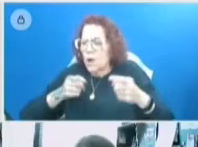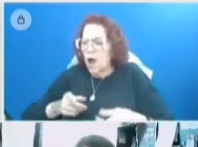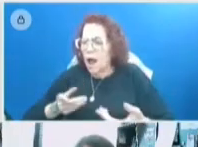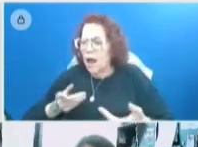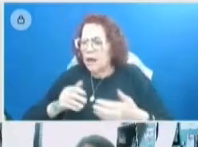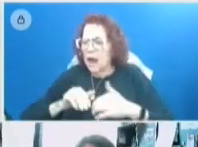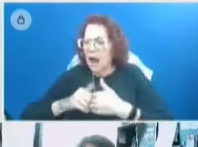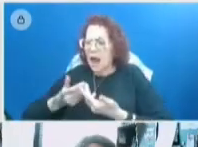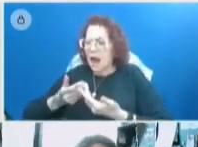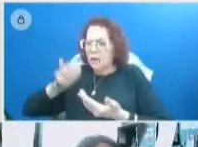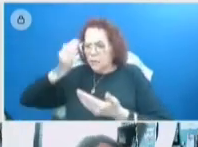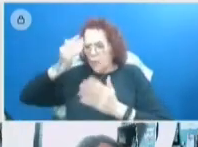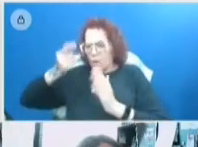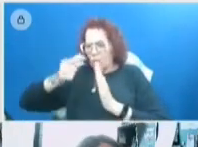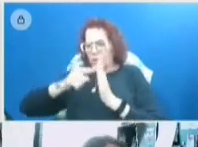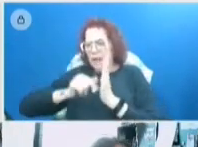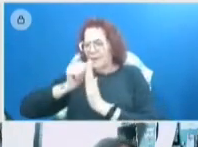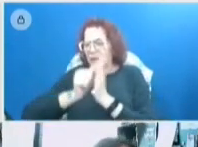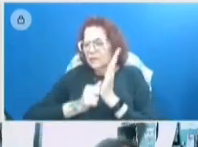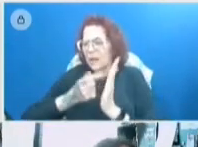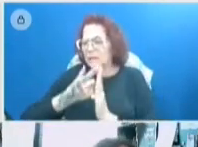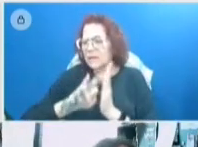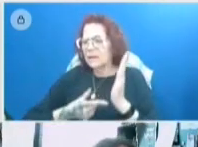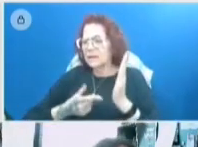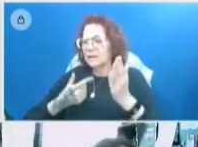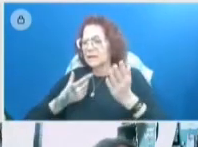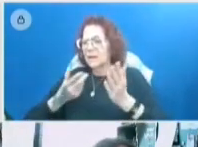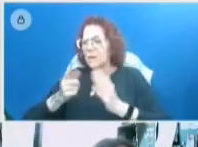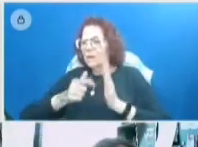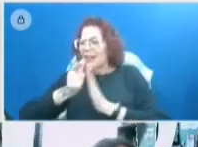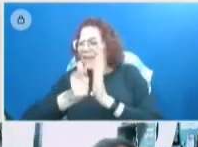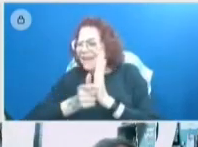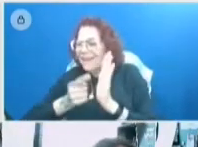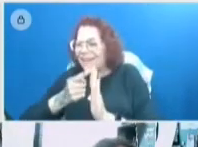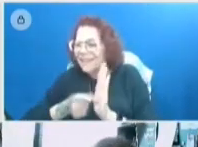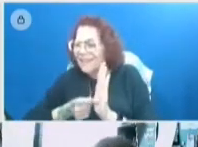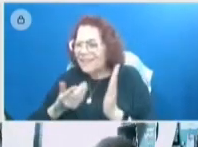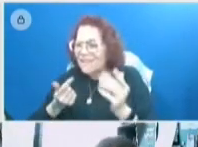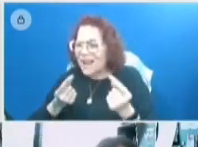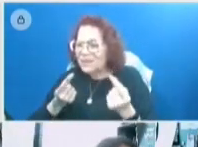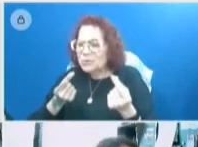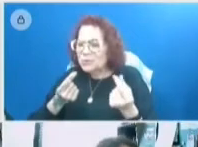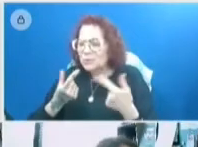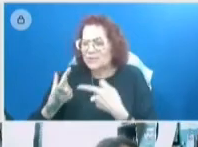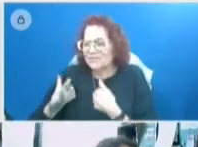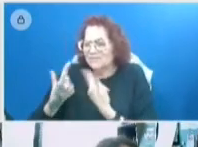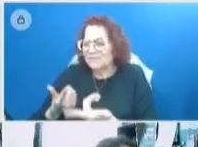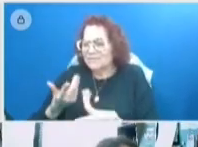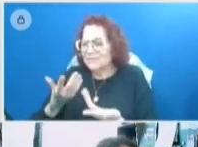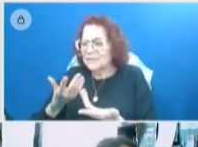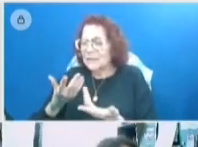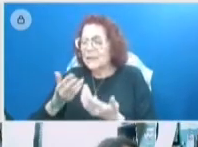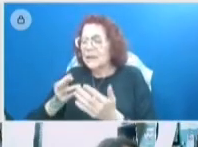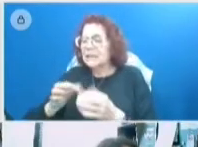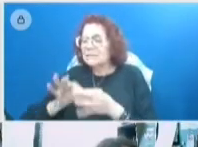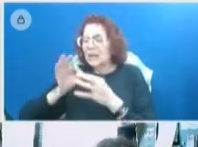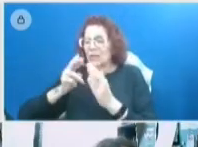law and enforcement of the law, and how that's working, and whether regulations are actually in the mix